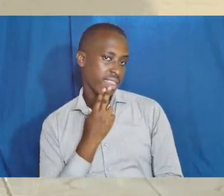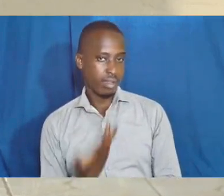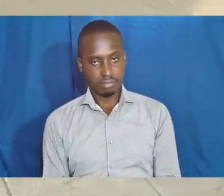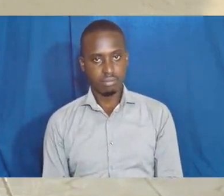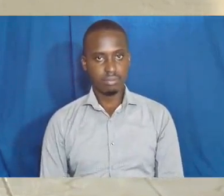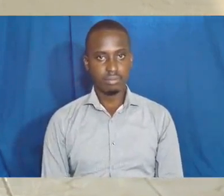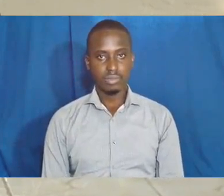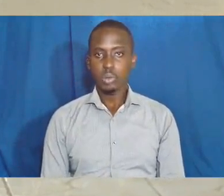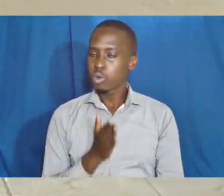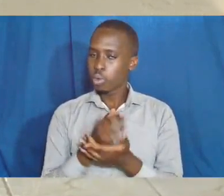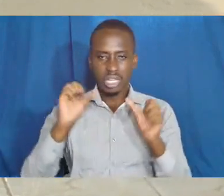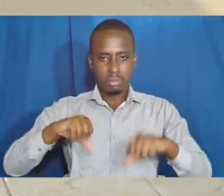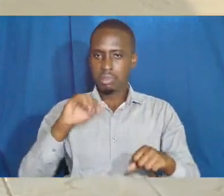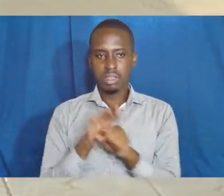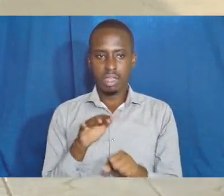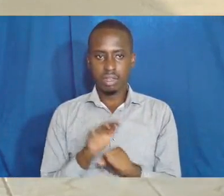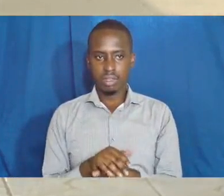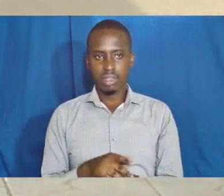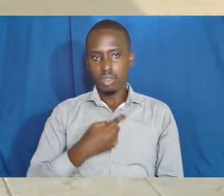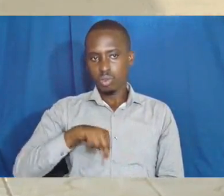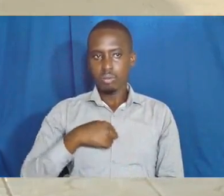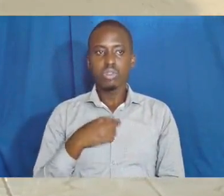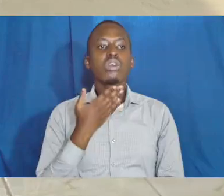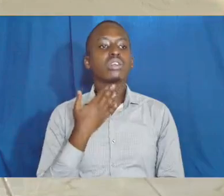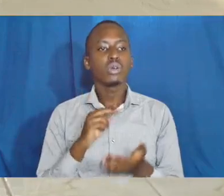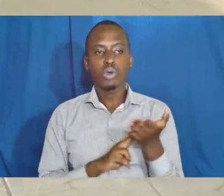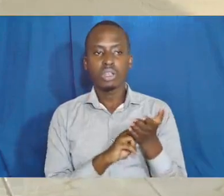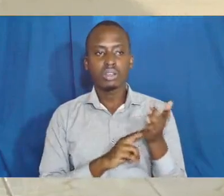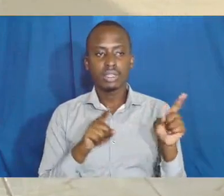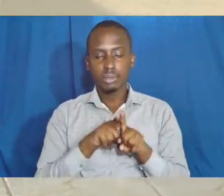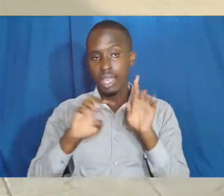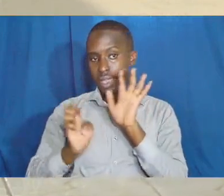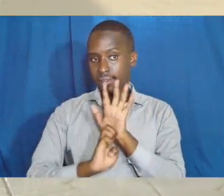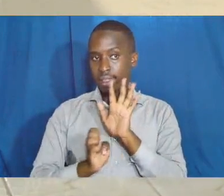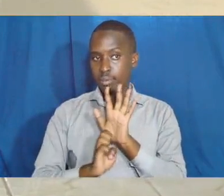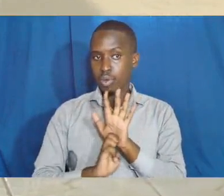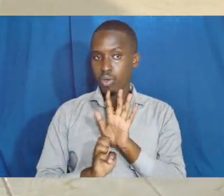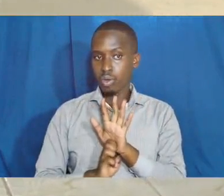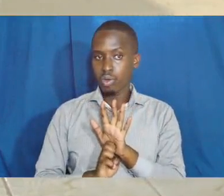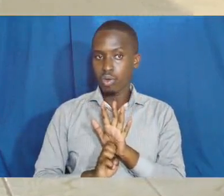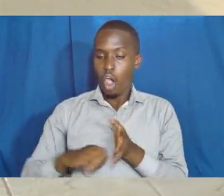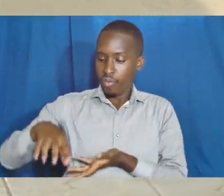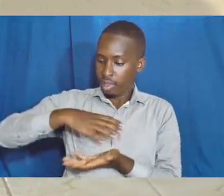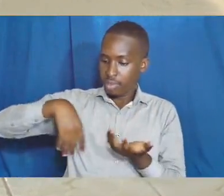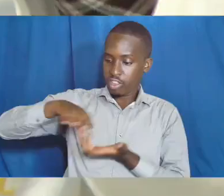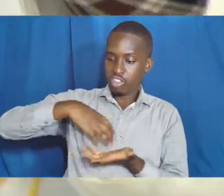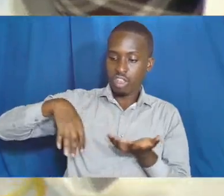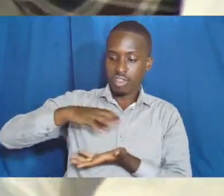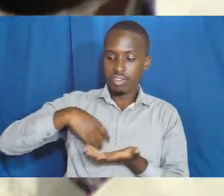So very dangerous. But here we just want to use it as an example of the mixtures which